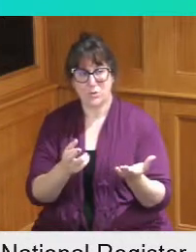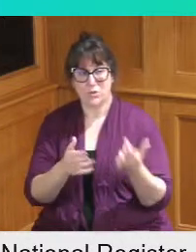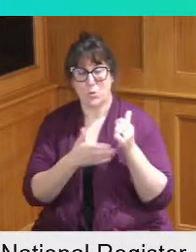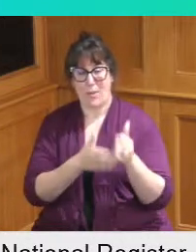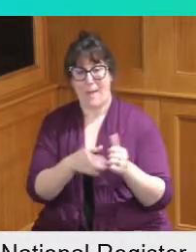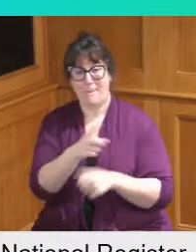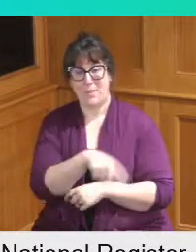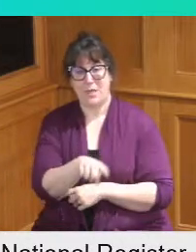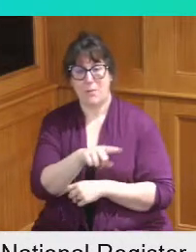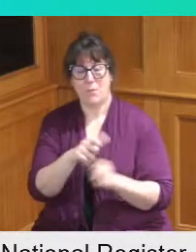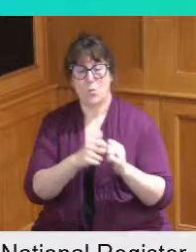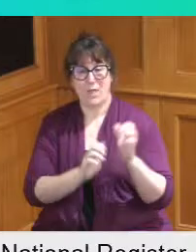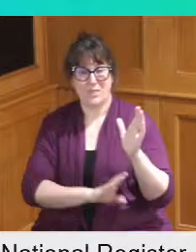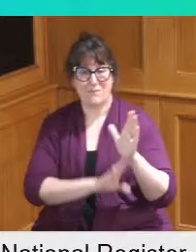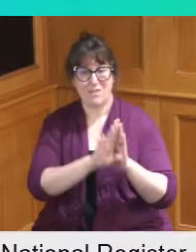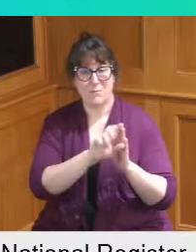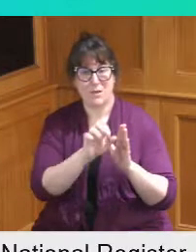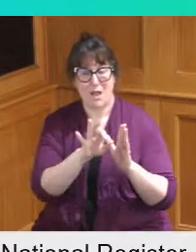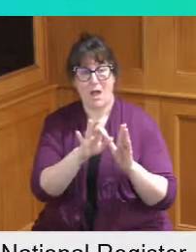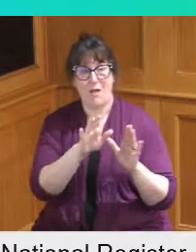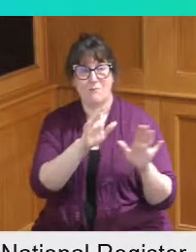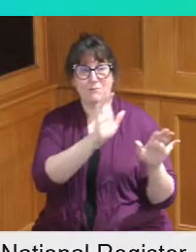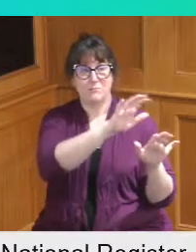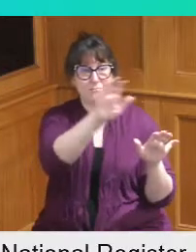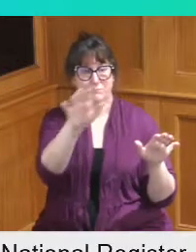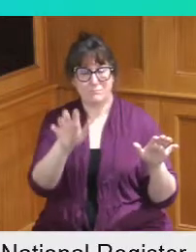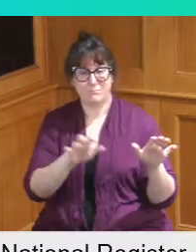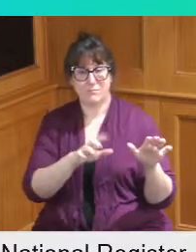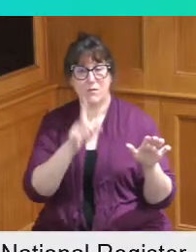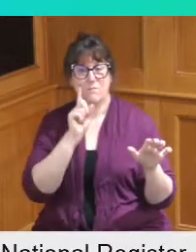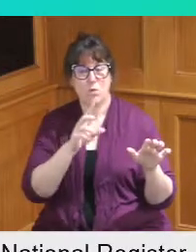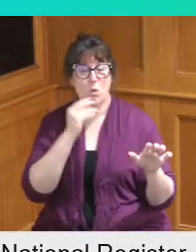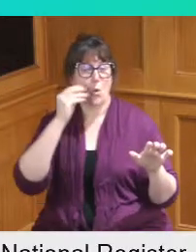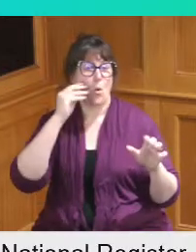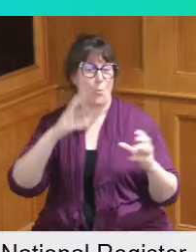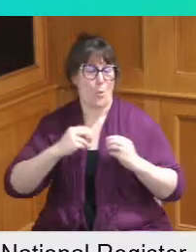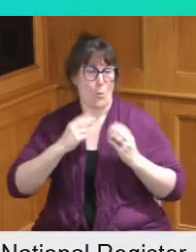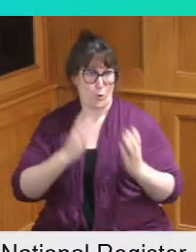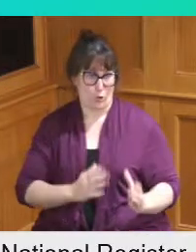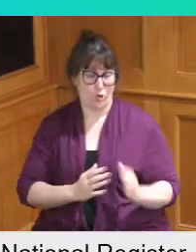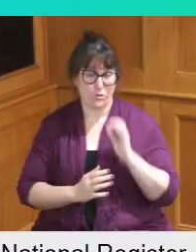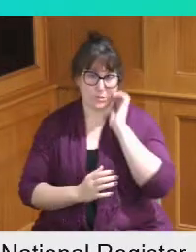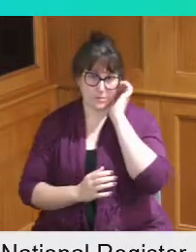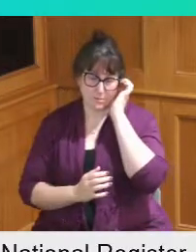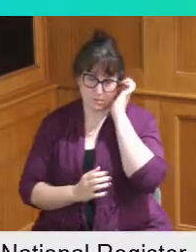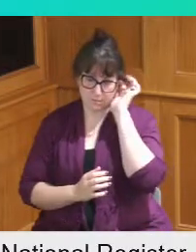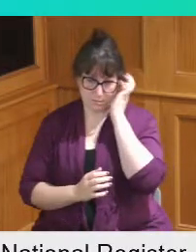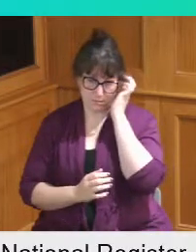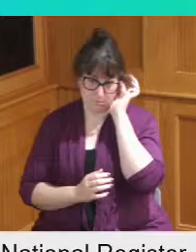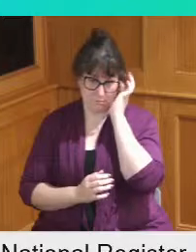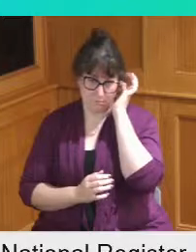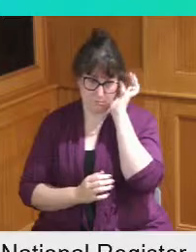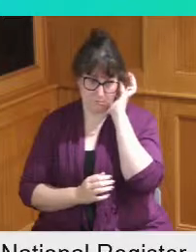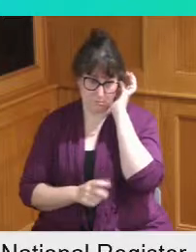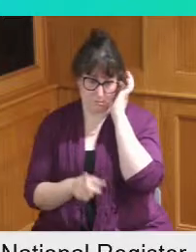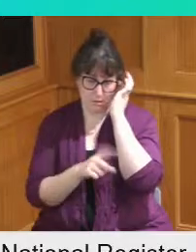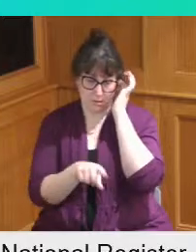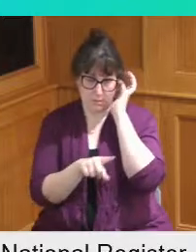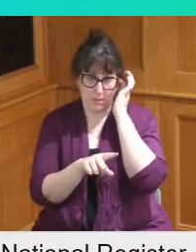with development of those scattered site locations for home ownership. Basically what they found was